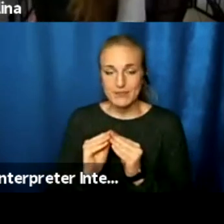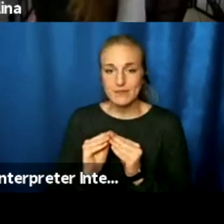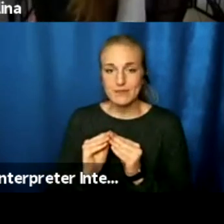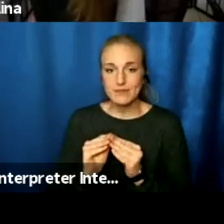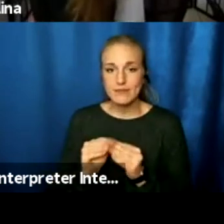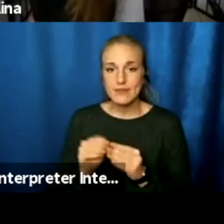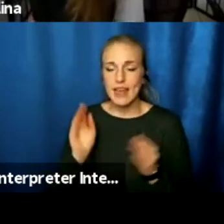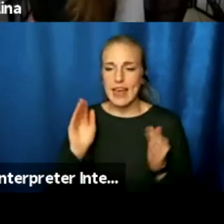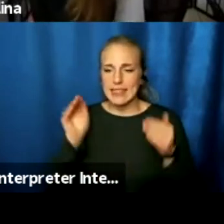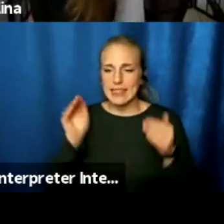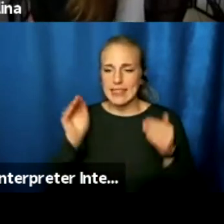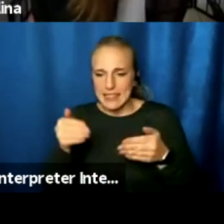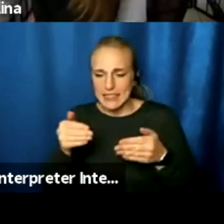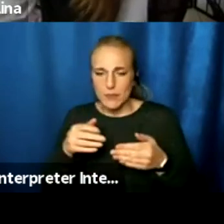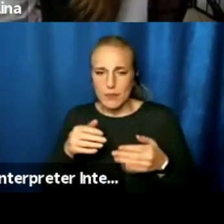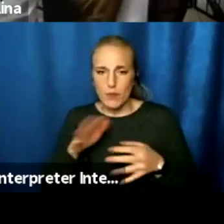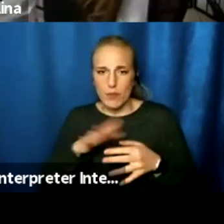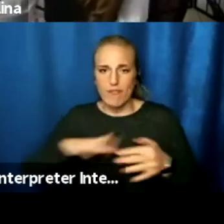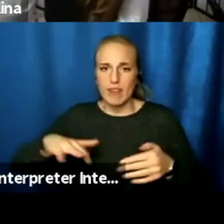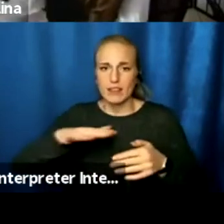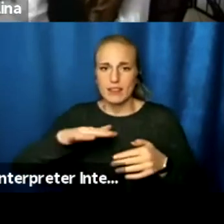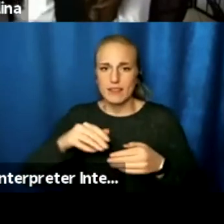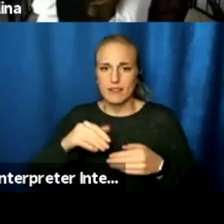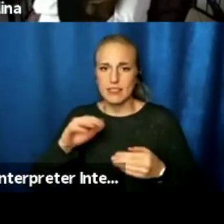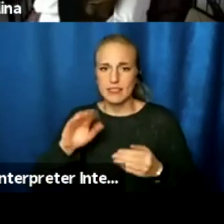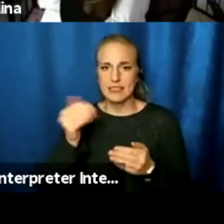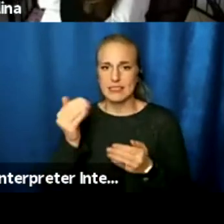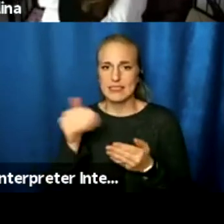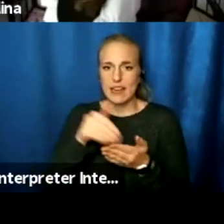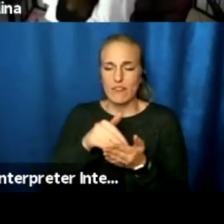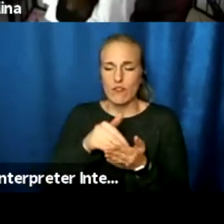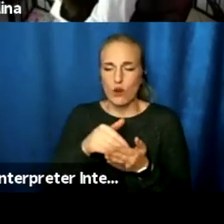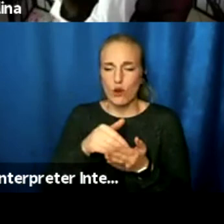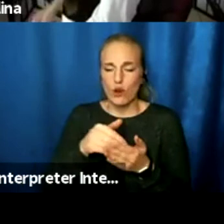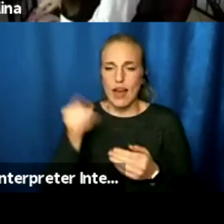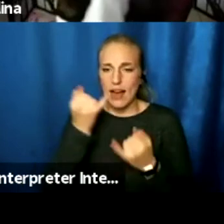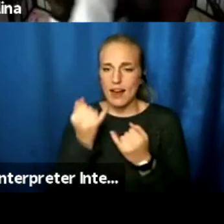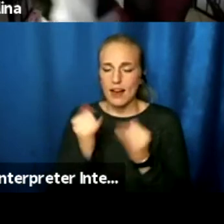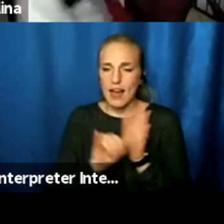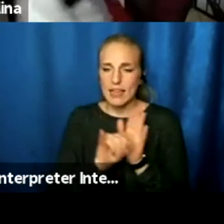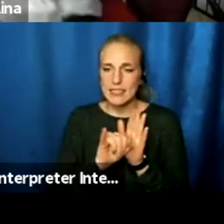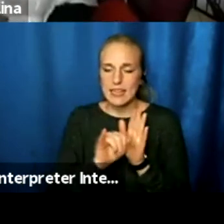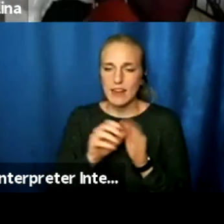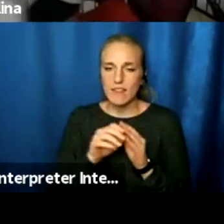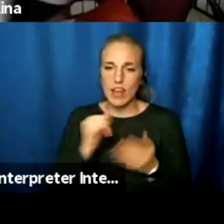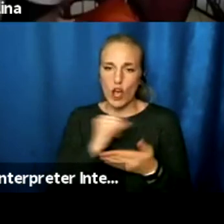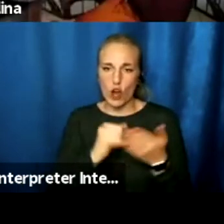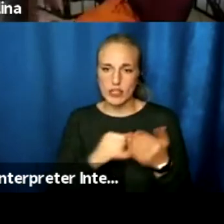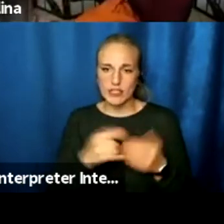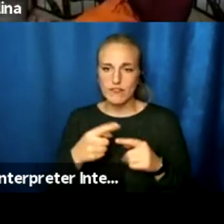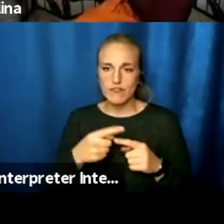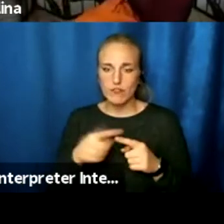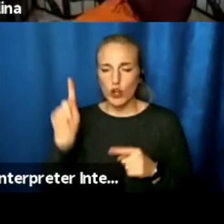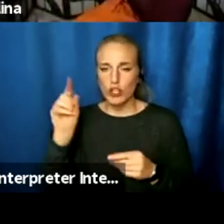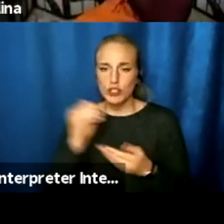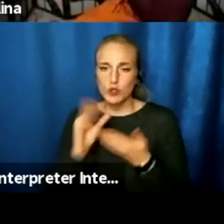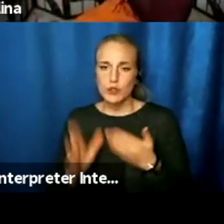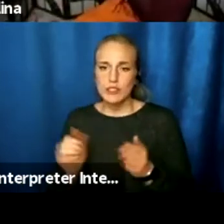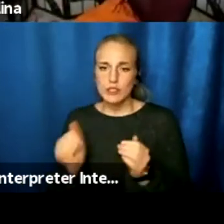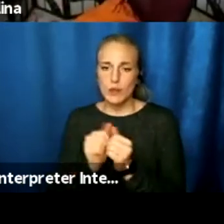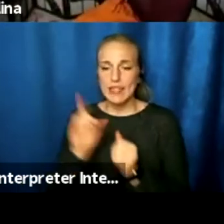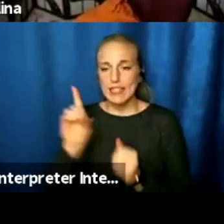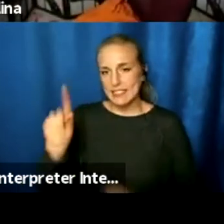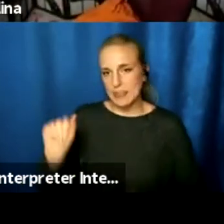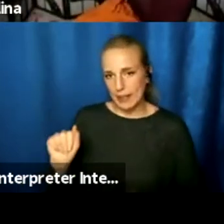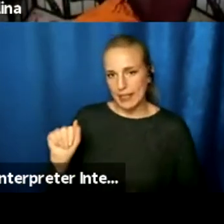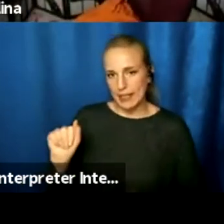Centering Disability Identity for Students of the Arts with Disabilities. I'd also like to do a quick plug